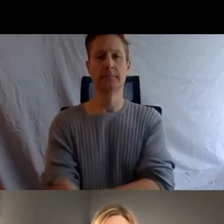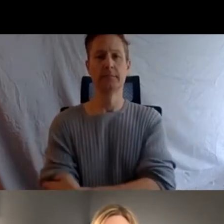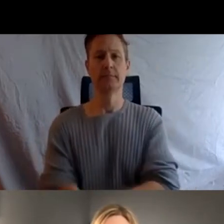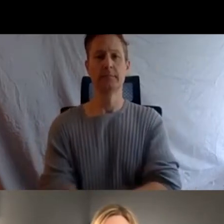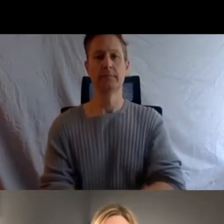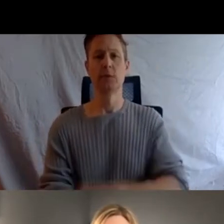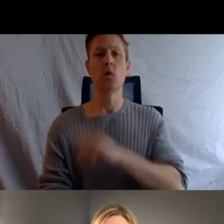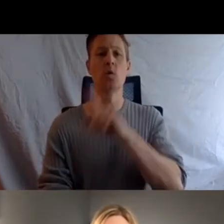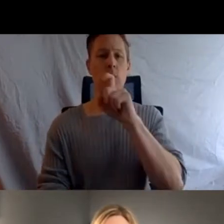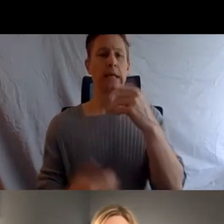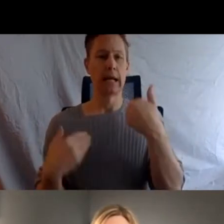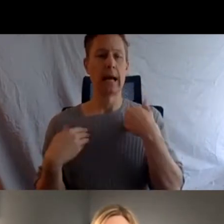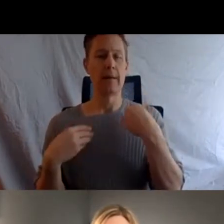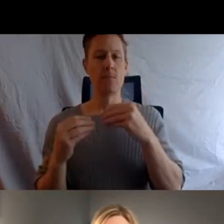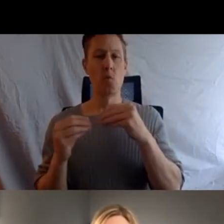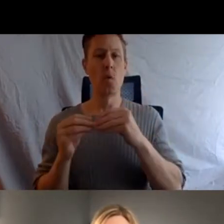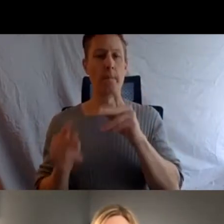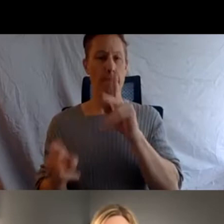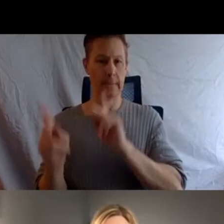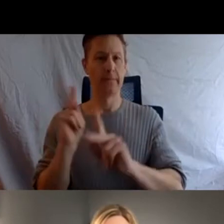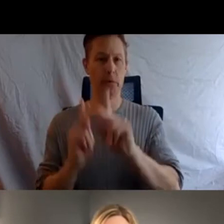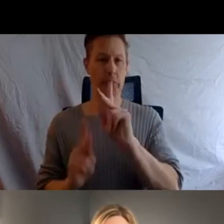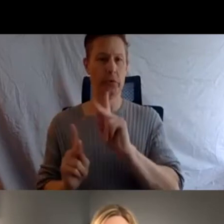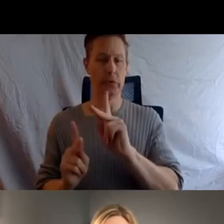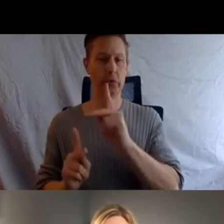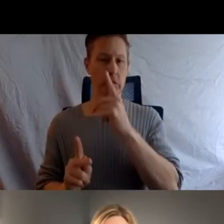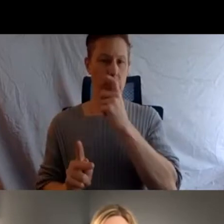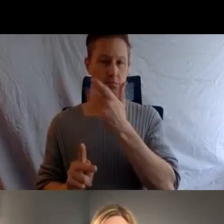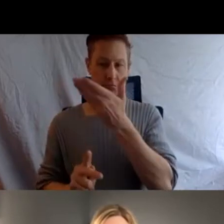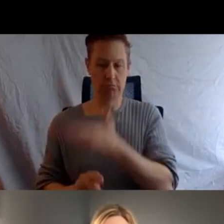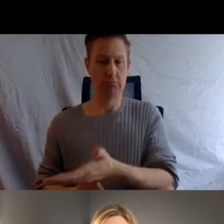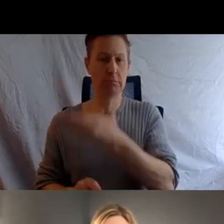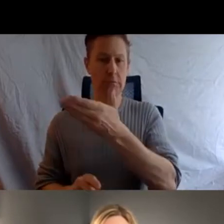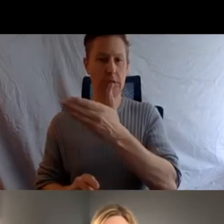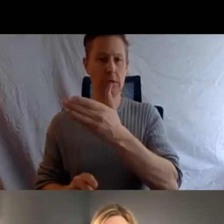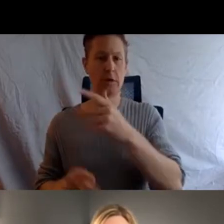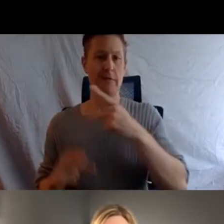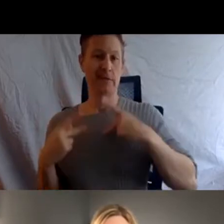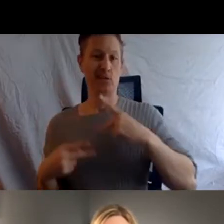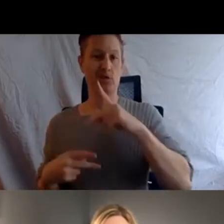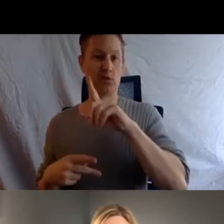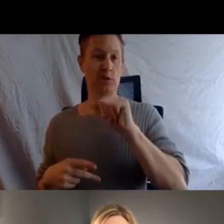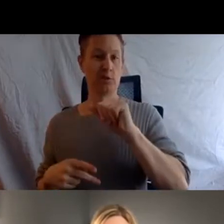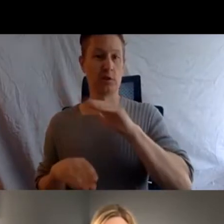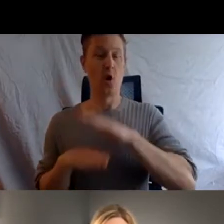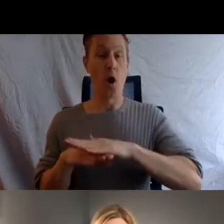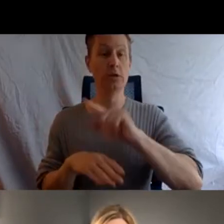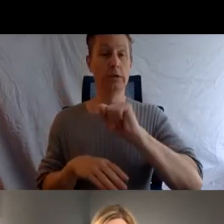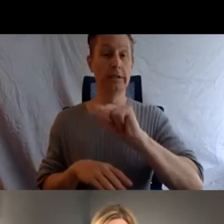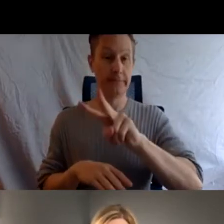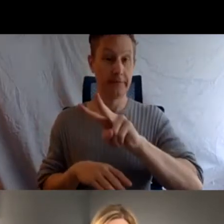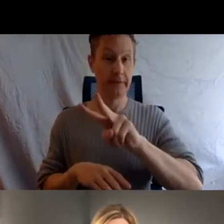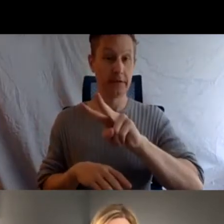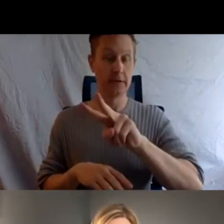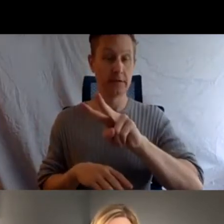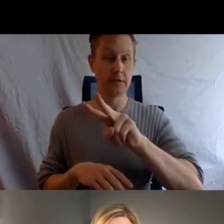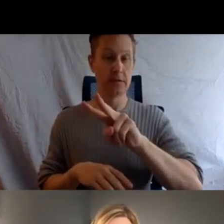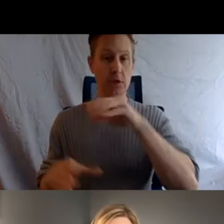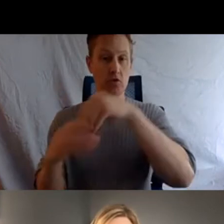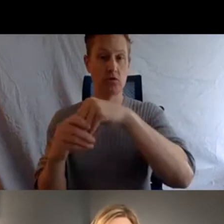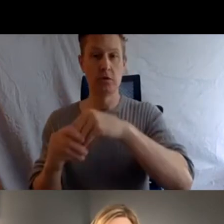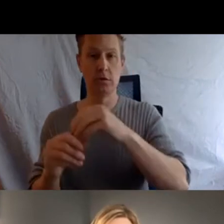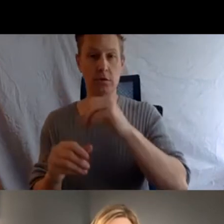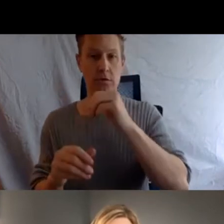we need to have more people who do have physical disabilities on TV. And I think, don't count us